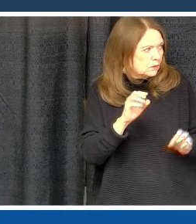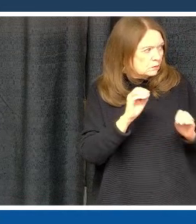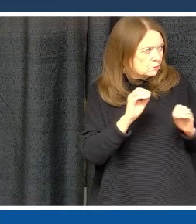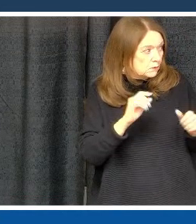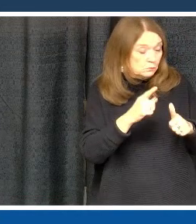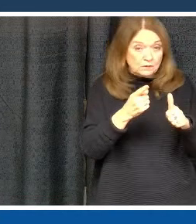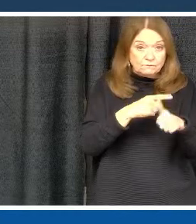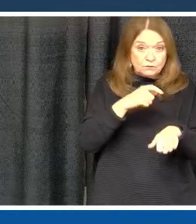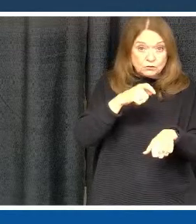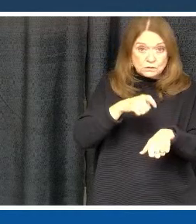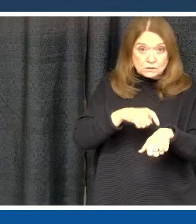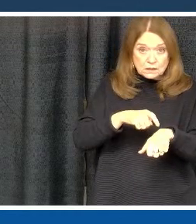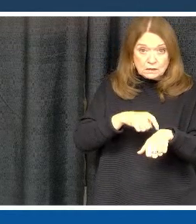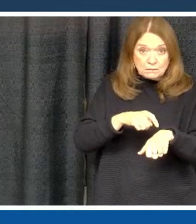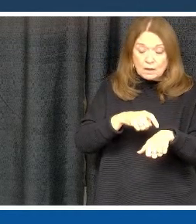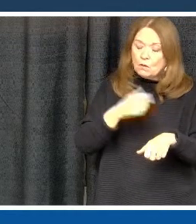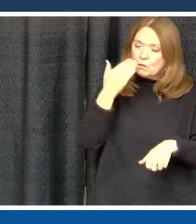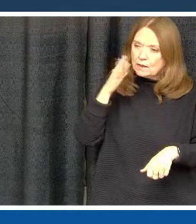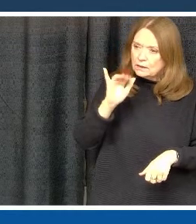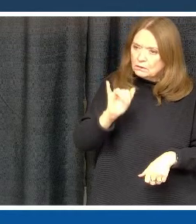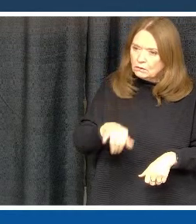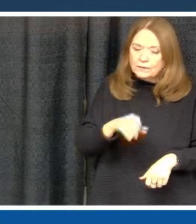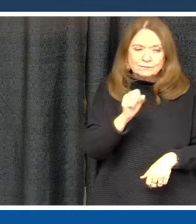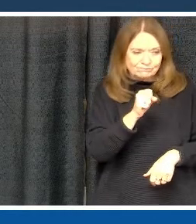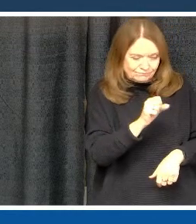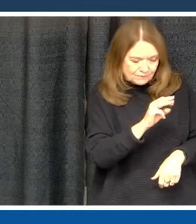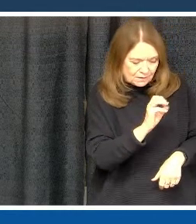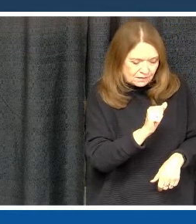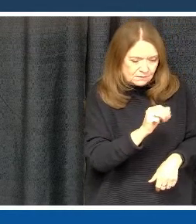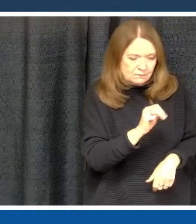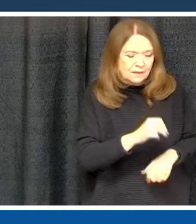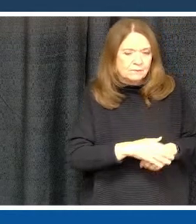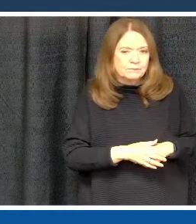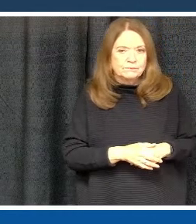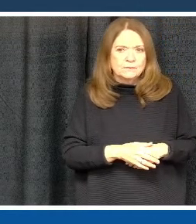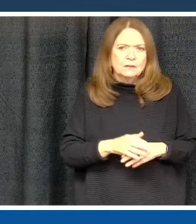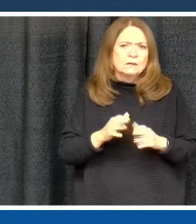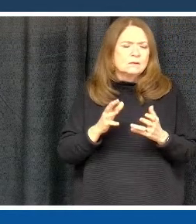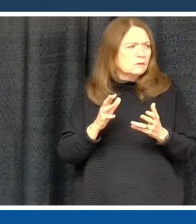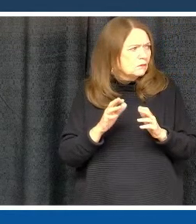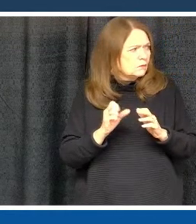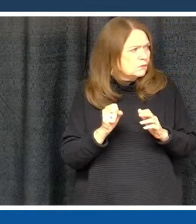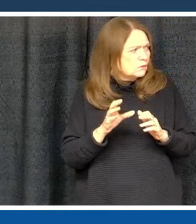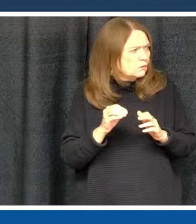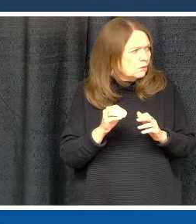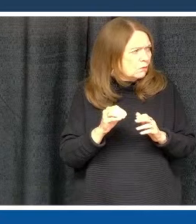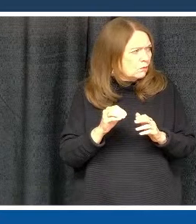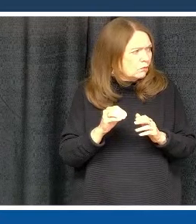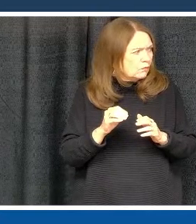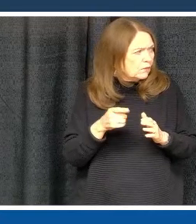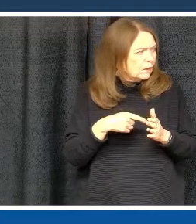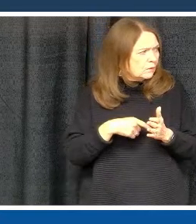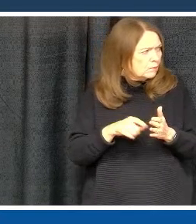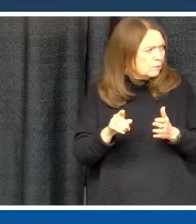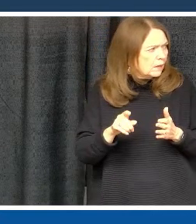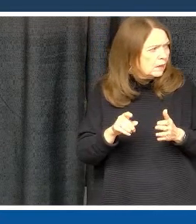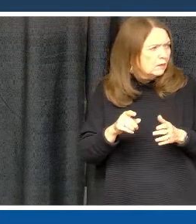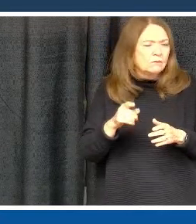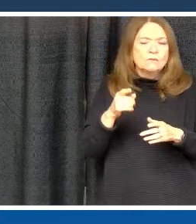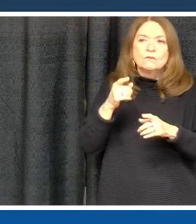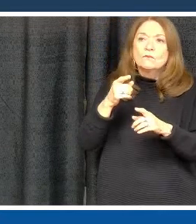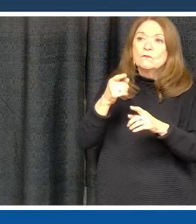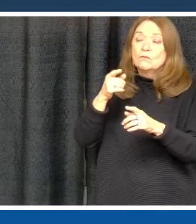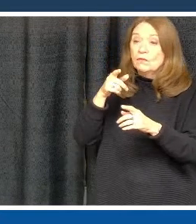time oh, I didn't know that. Yes, ma'am. I thought they paid a privilege tax from They the city, but pay- it's from the county. They